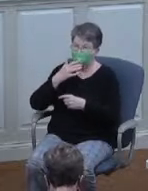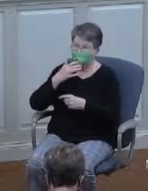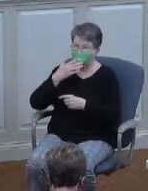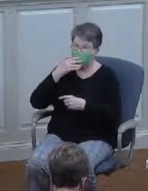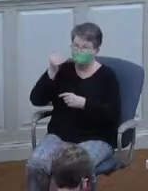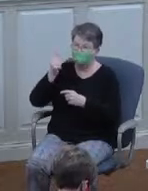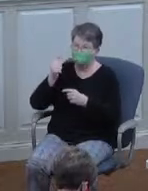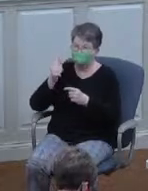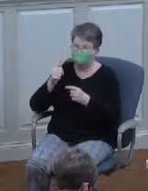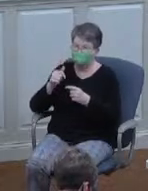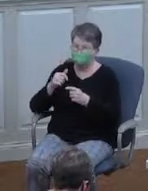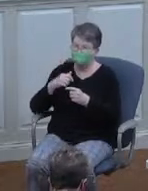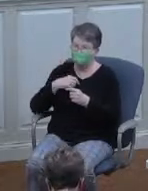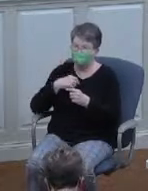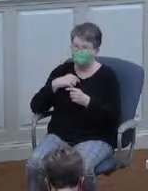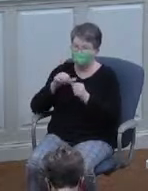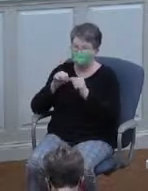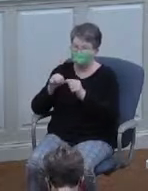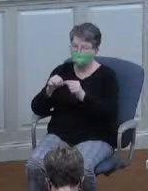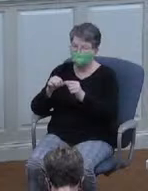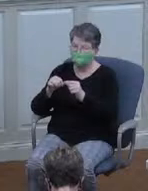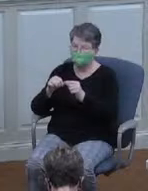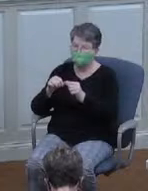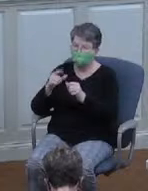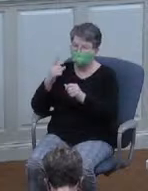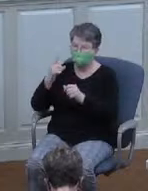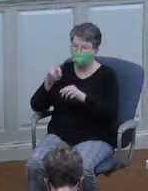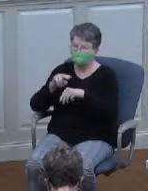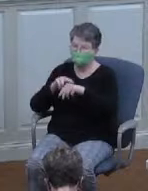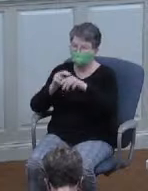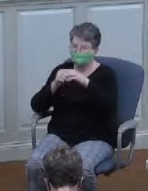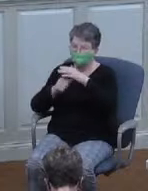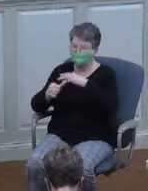citizens. I pray that we continue to become one nation under God